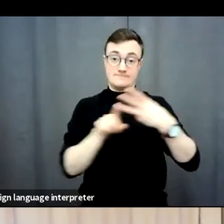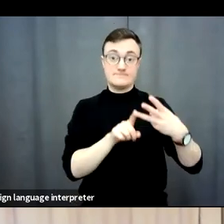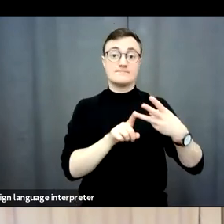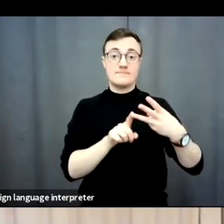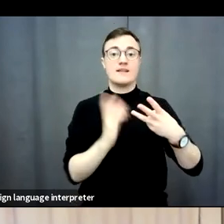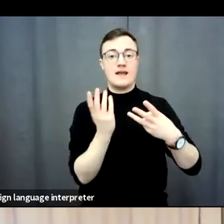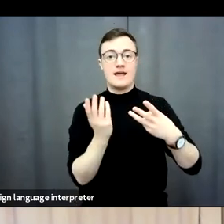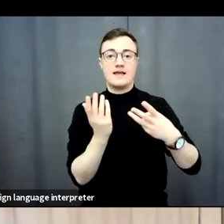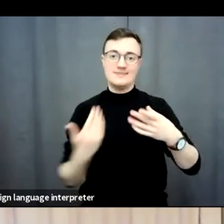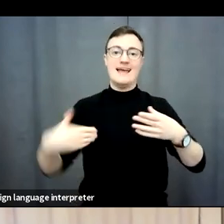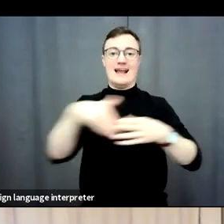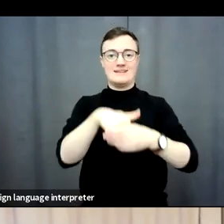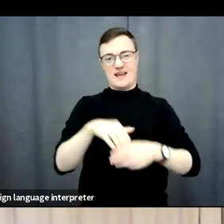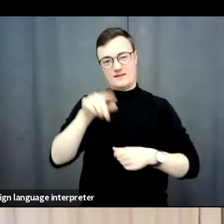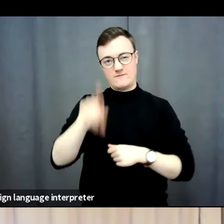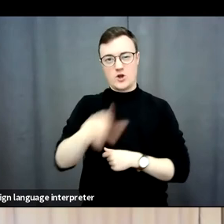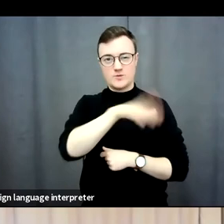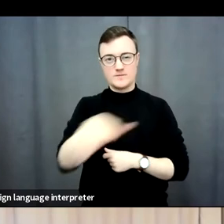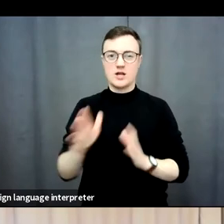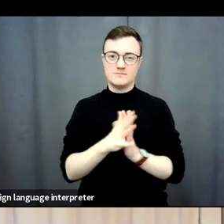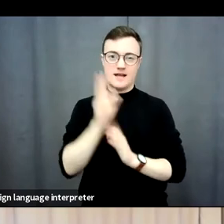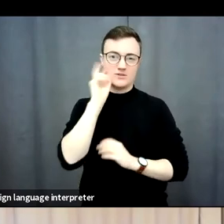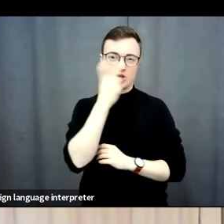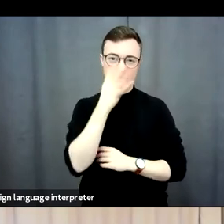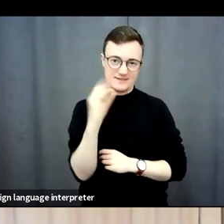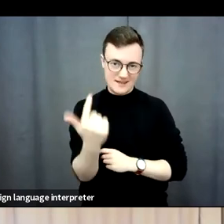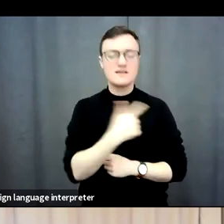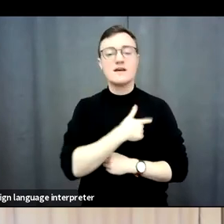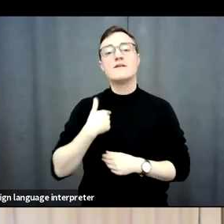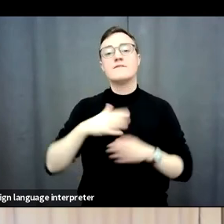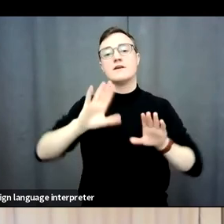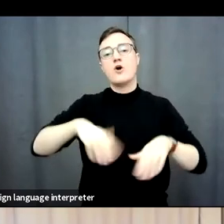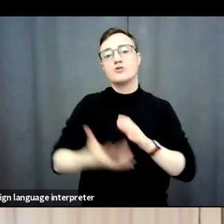children with deaf blindness. We have already been talking,